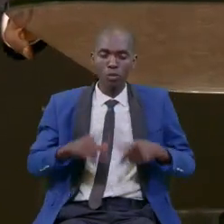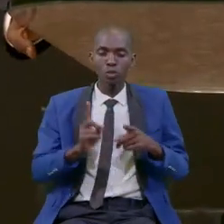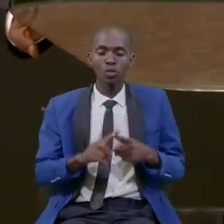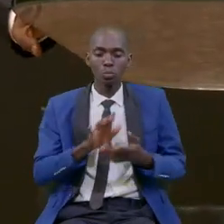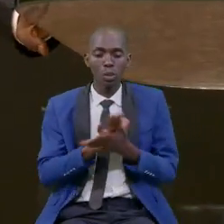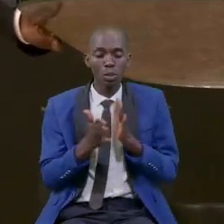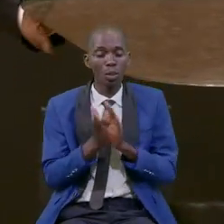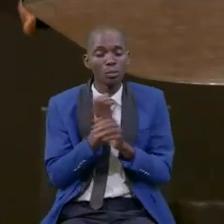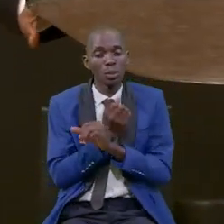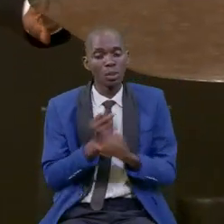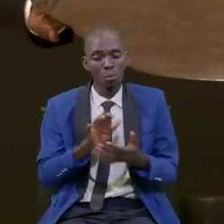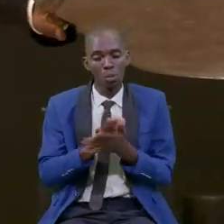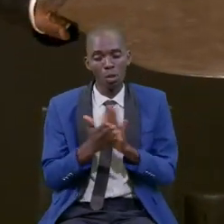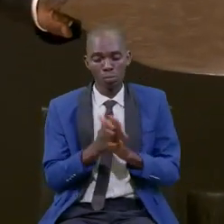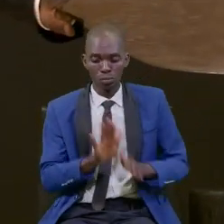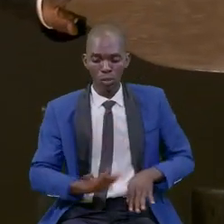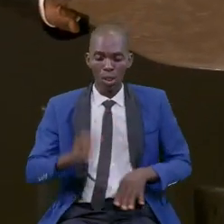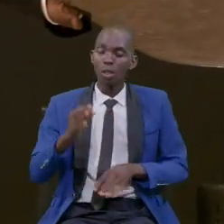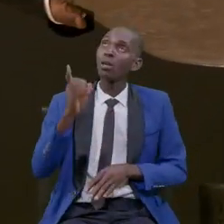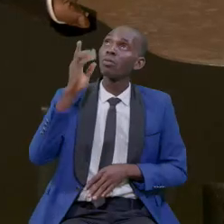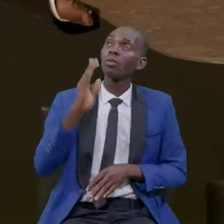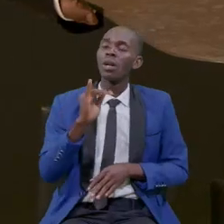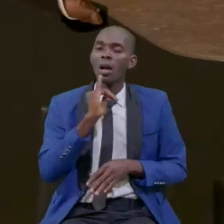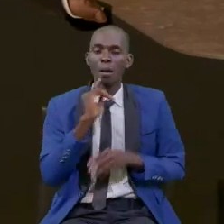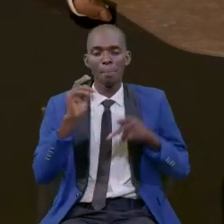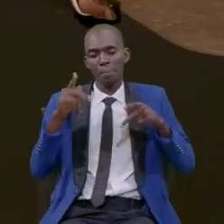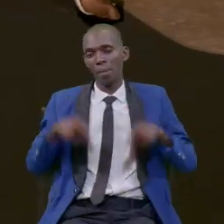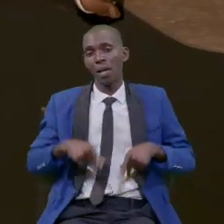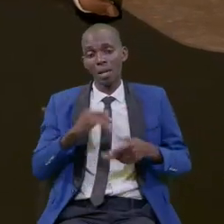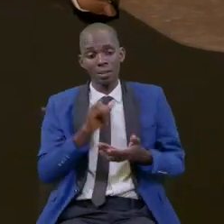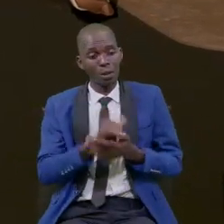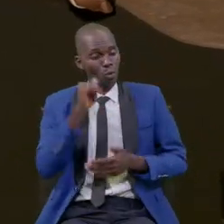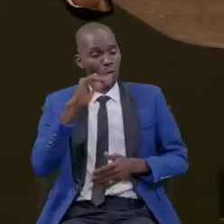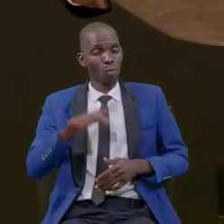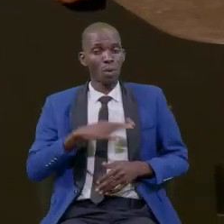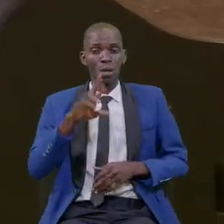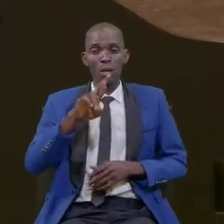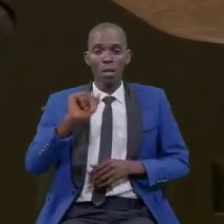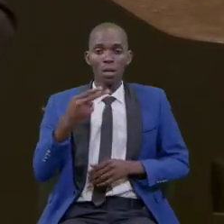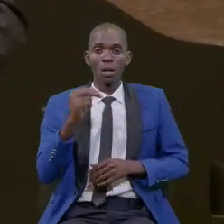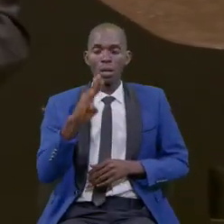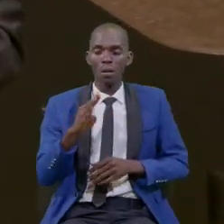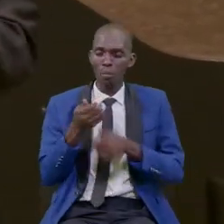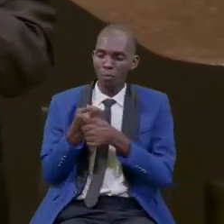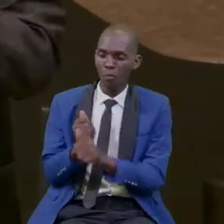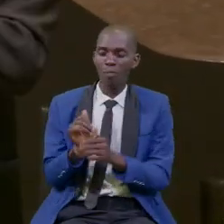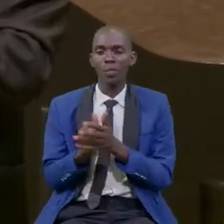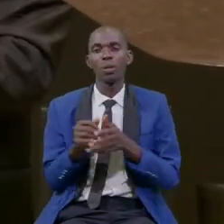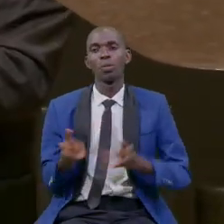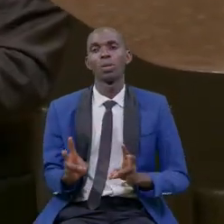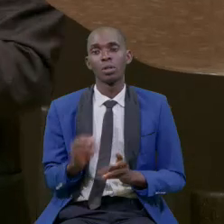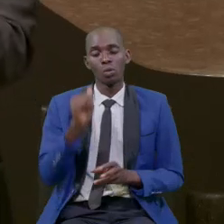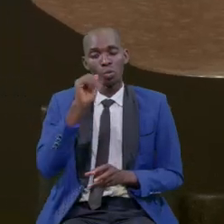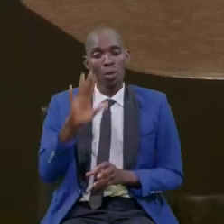kingdom, is personal. And Rahab took that step. She had conversion